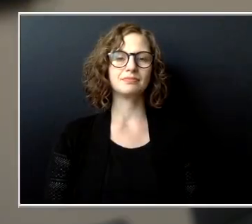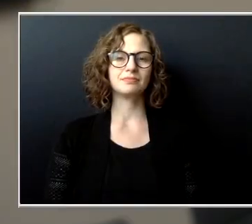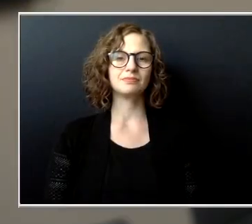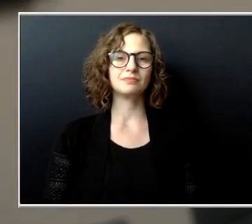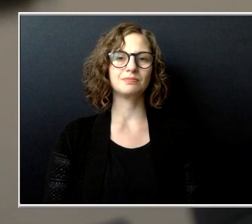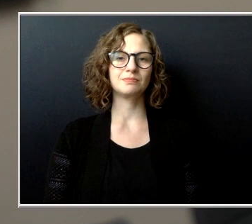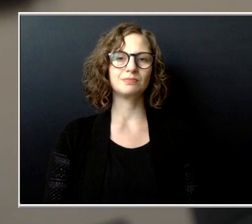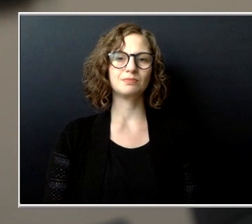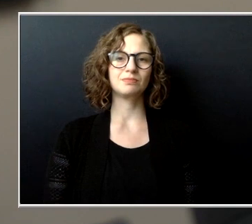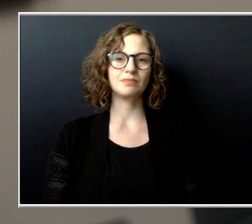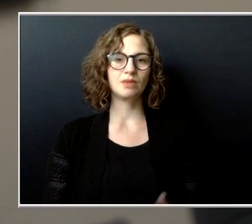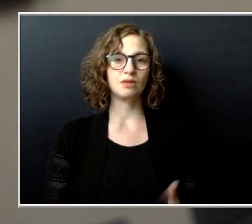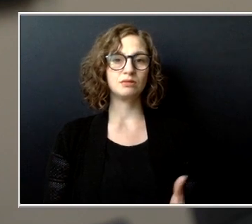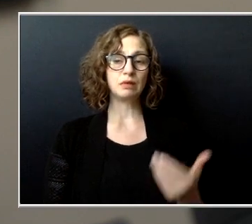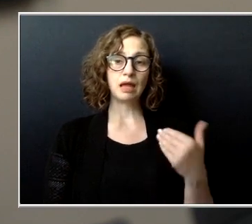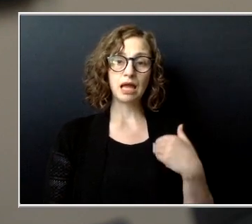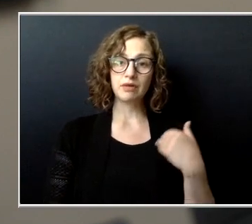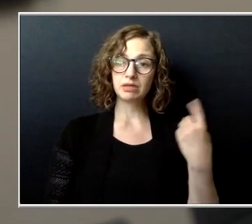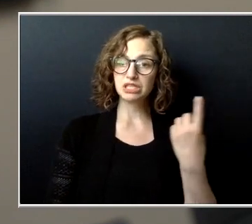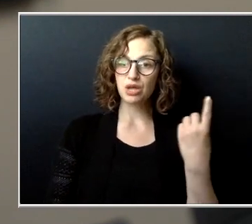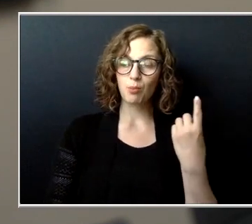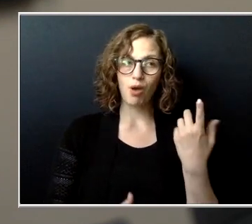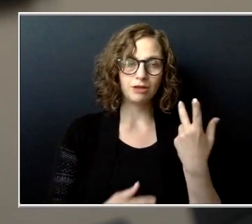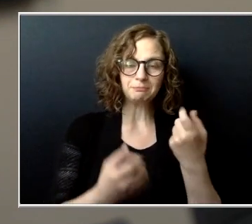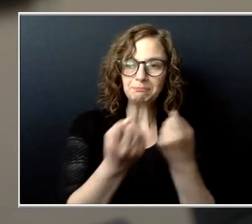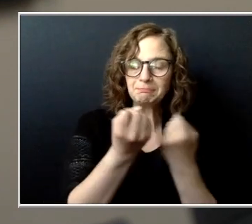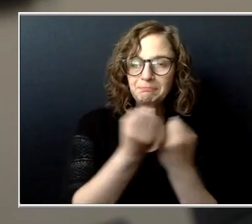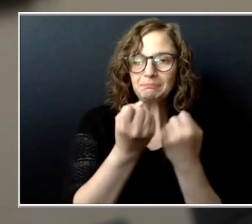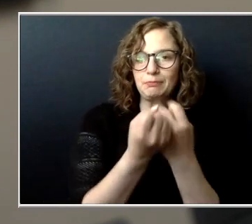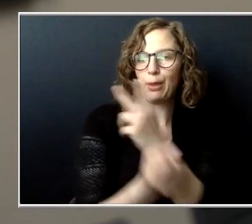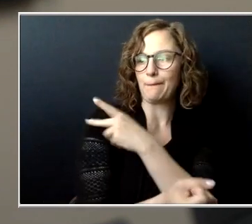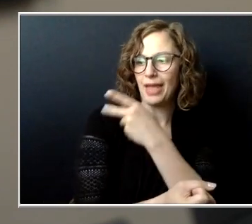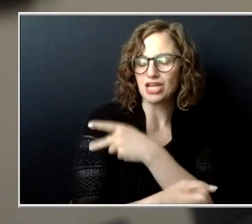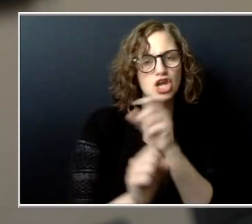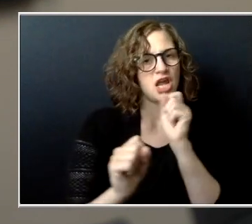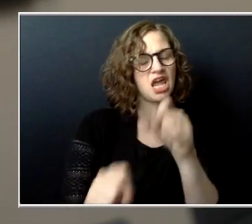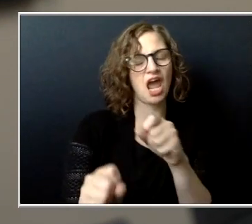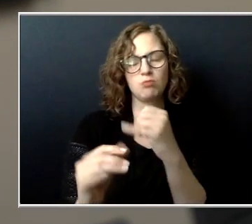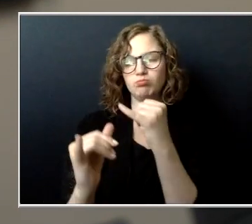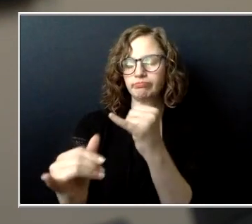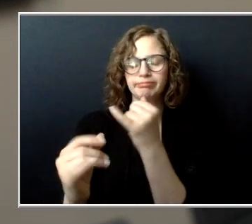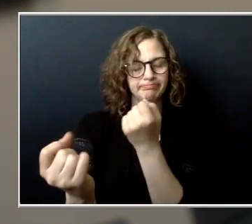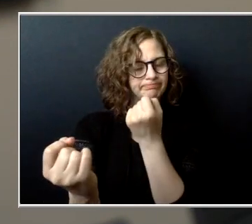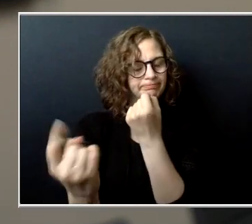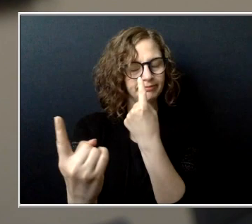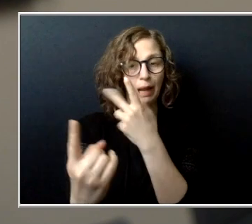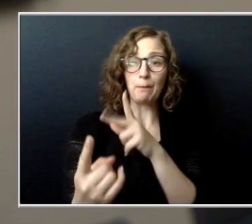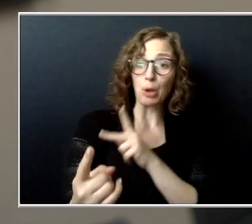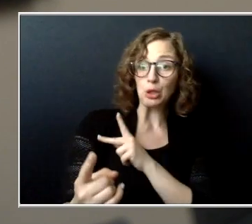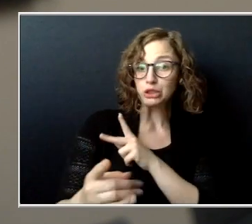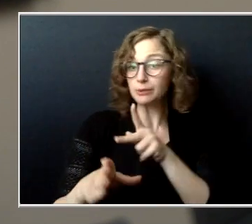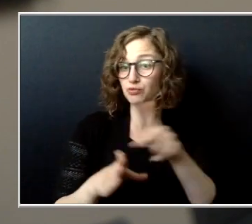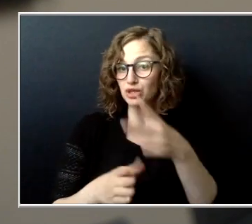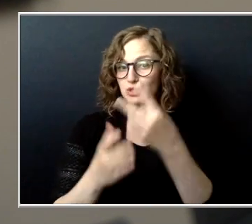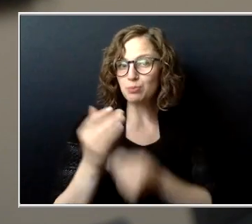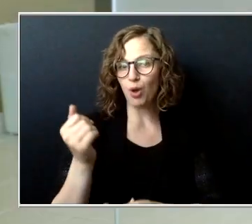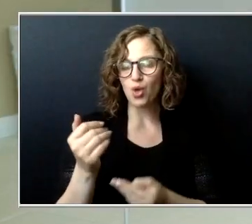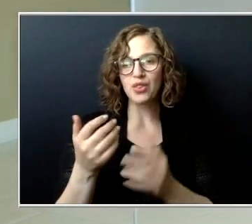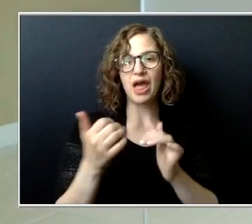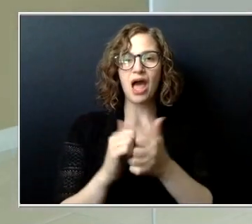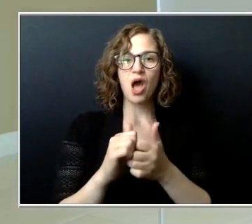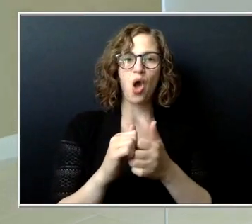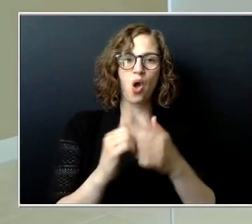So having somebody in the patient's corner who understands personally and professionally the implications of diabetes is really important for